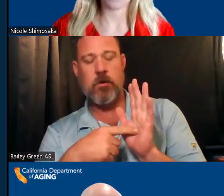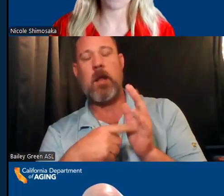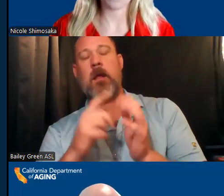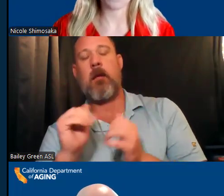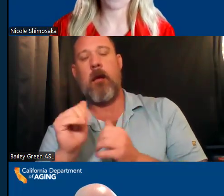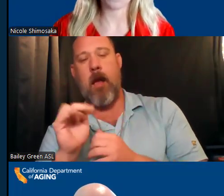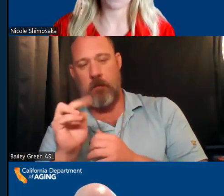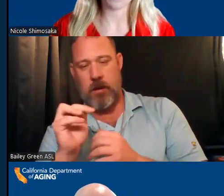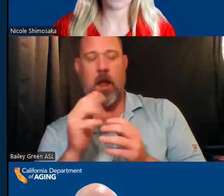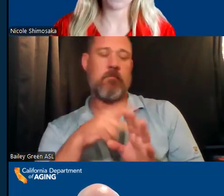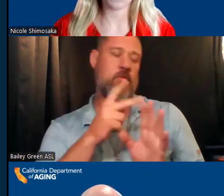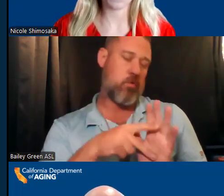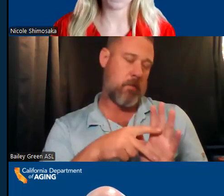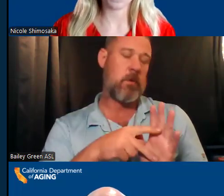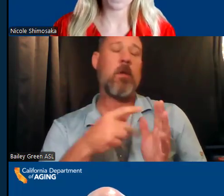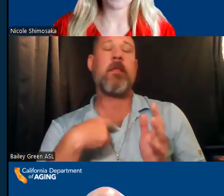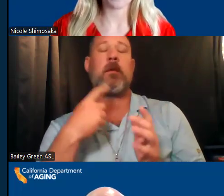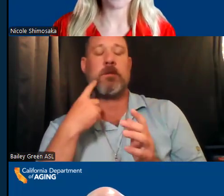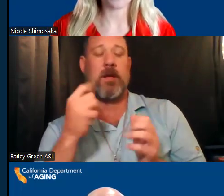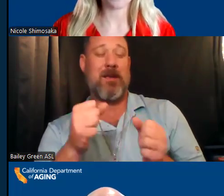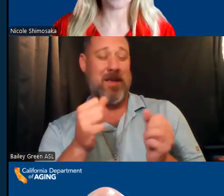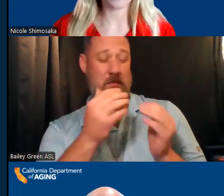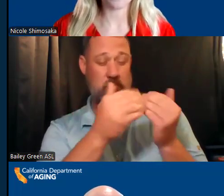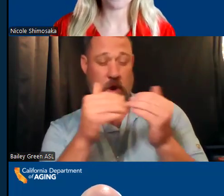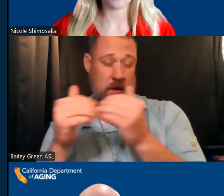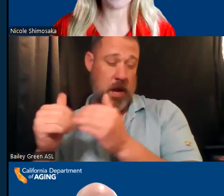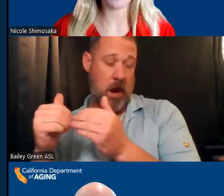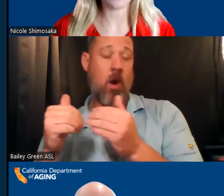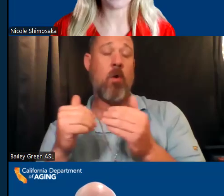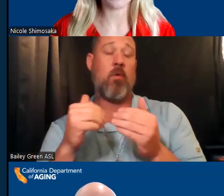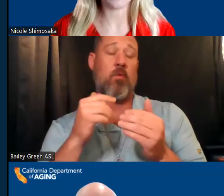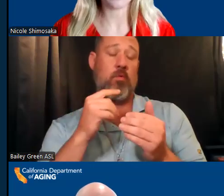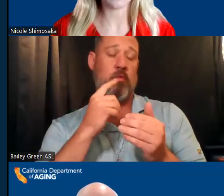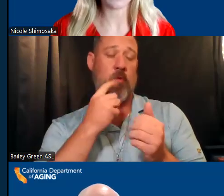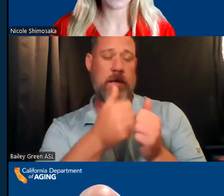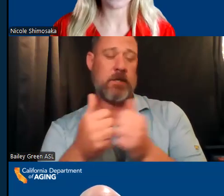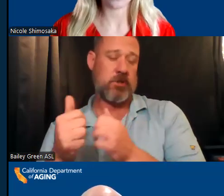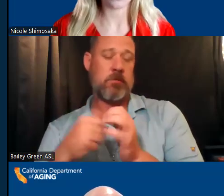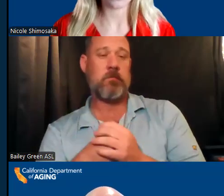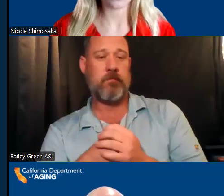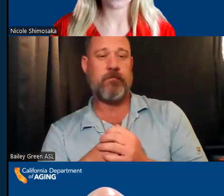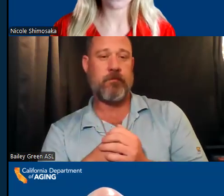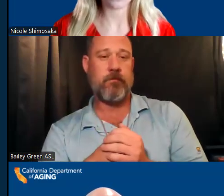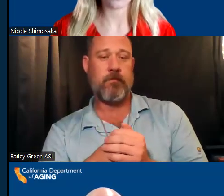dollars and program dollars. I think the question is asking if we could provide something that gives the breakout of each bucket of